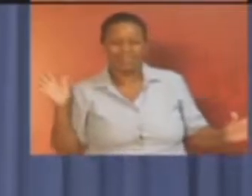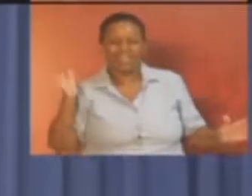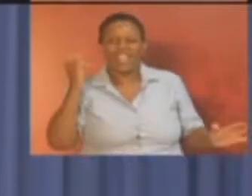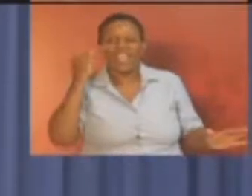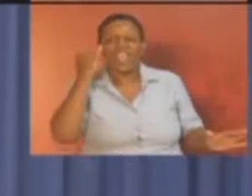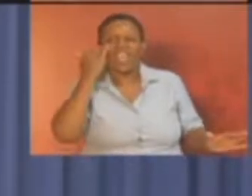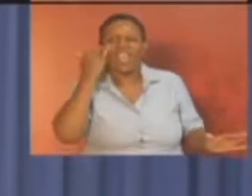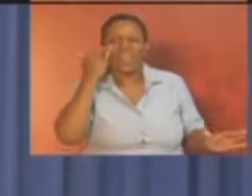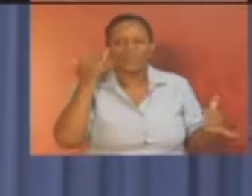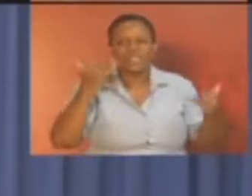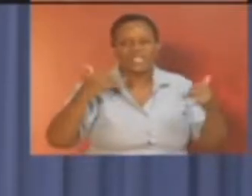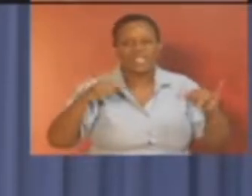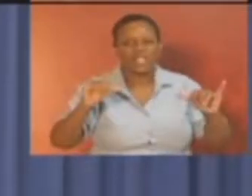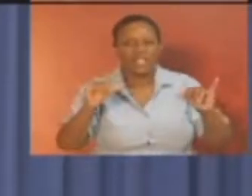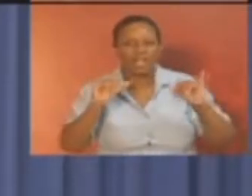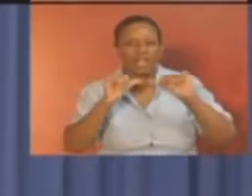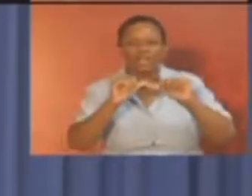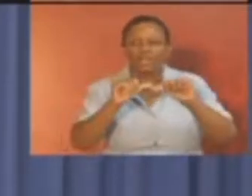of May?